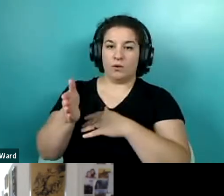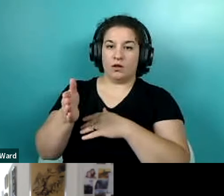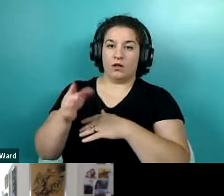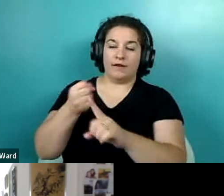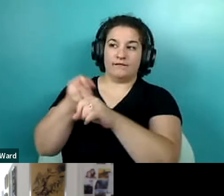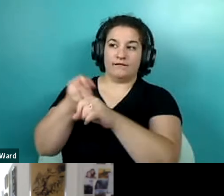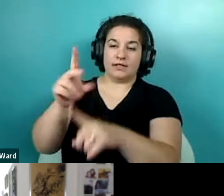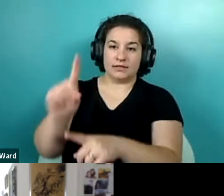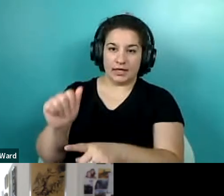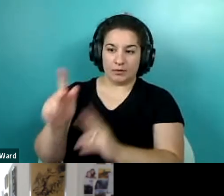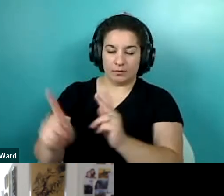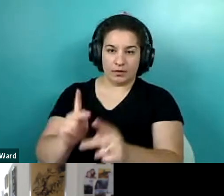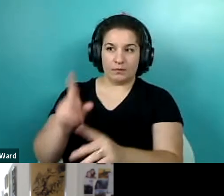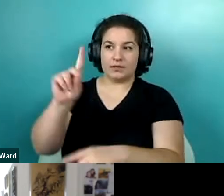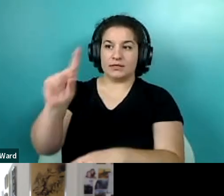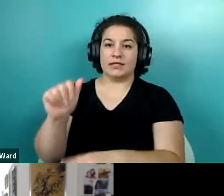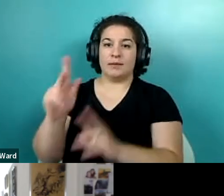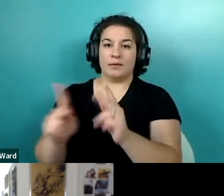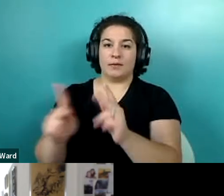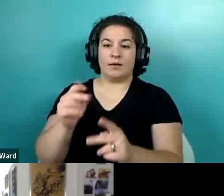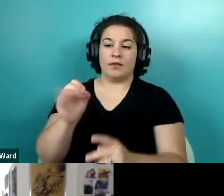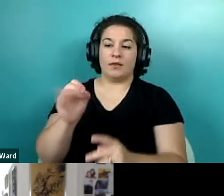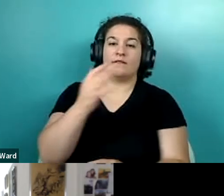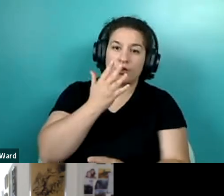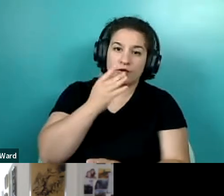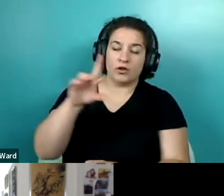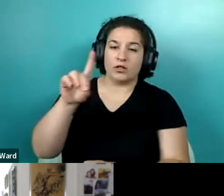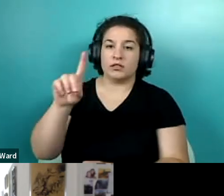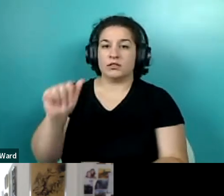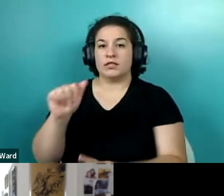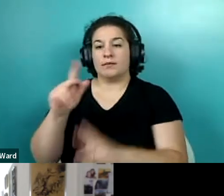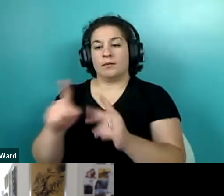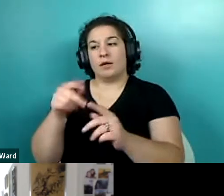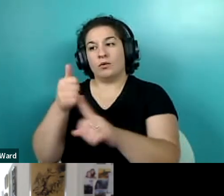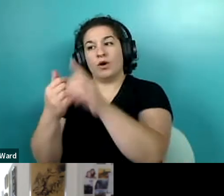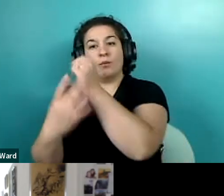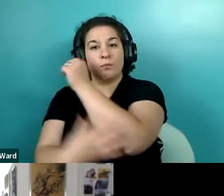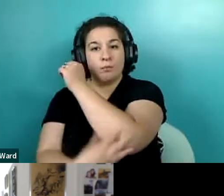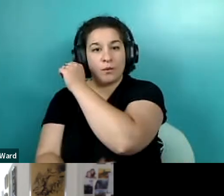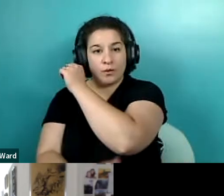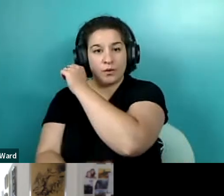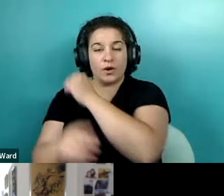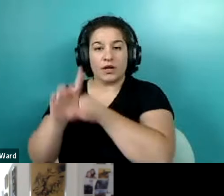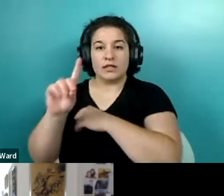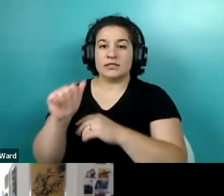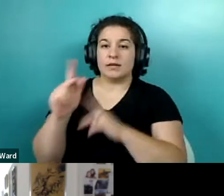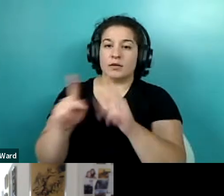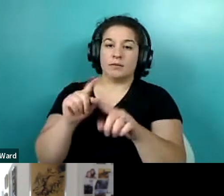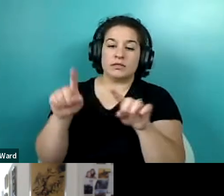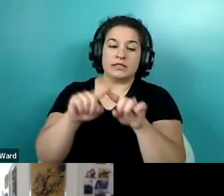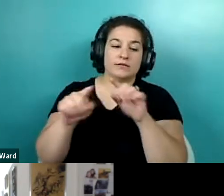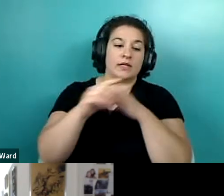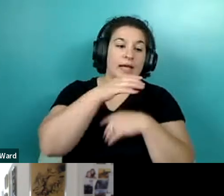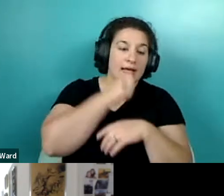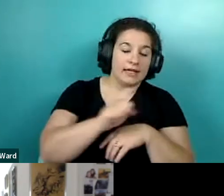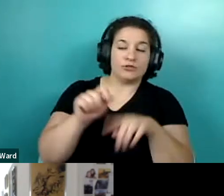of color, disabled people who are poor, disabled people of different ages, different languages.